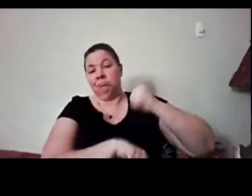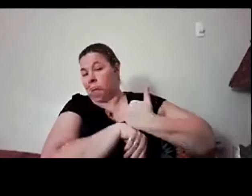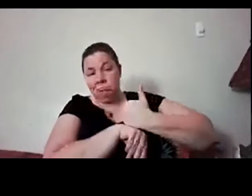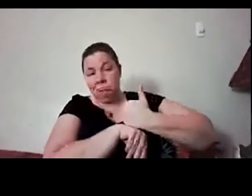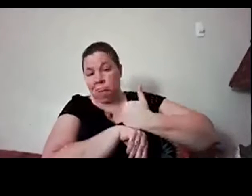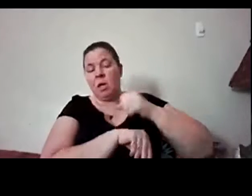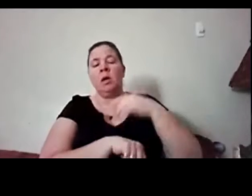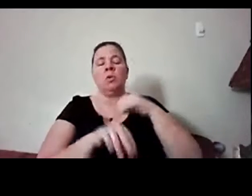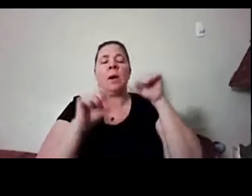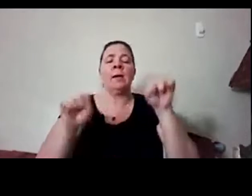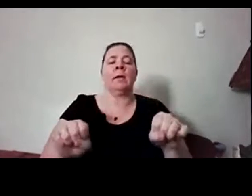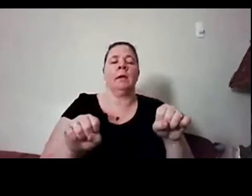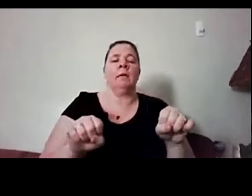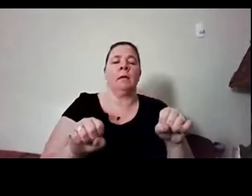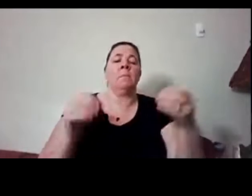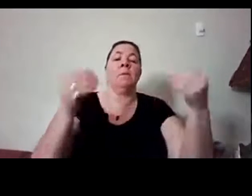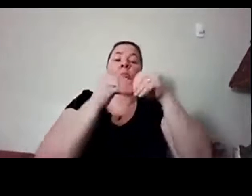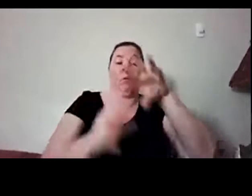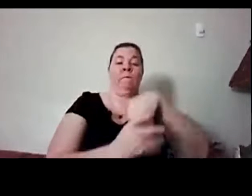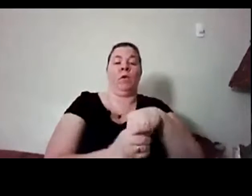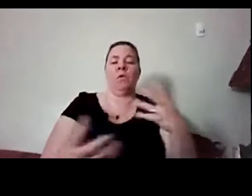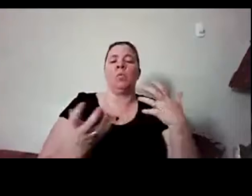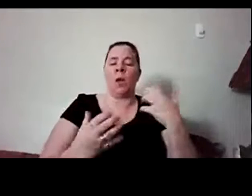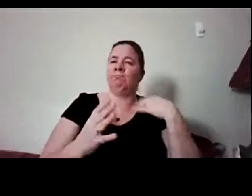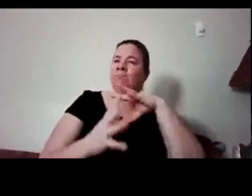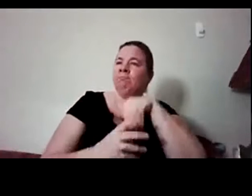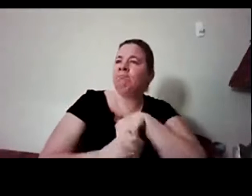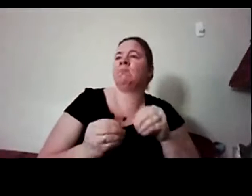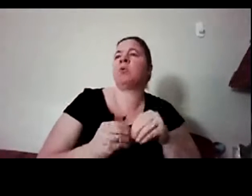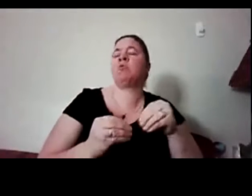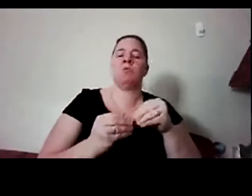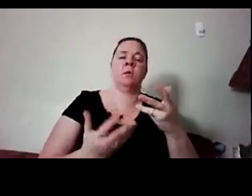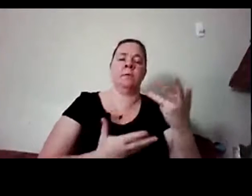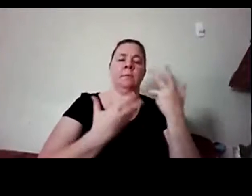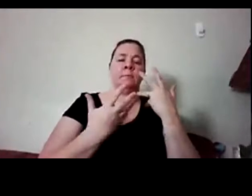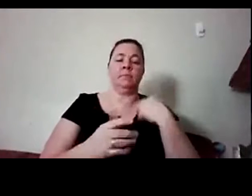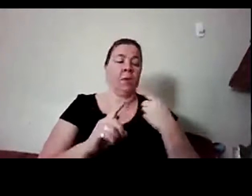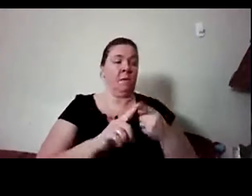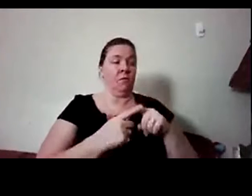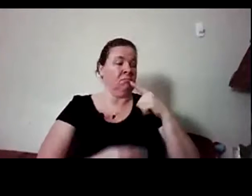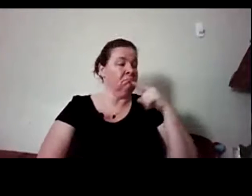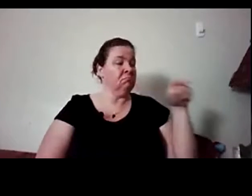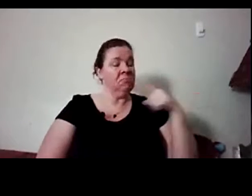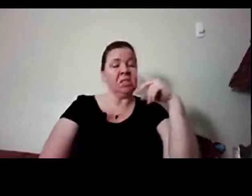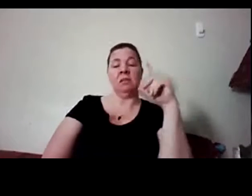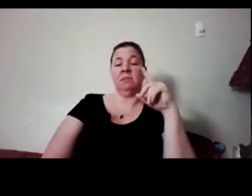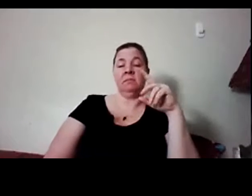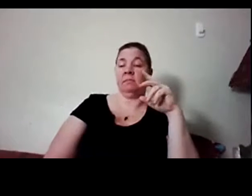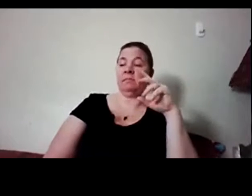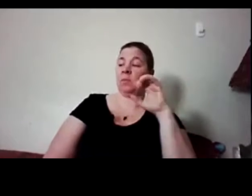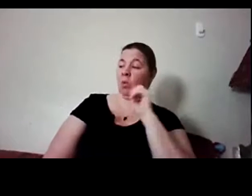more involved. I can participate more. And he said, deal. 8 months later, he gave me a call.